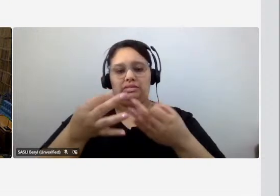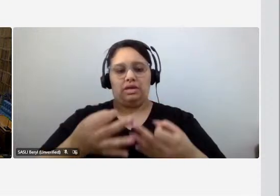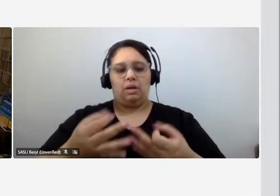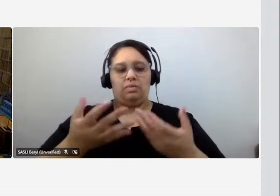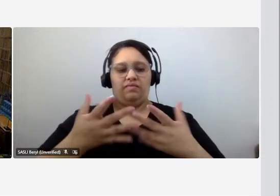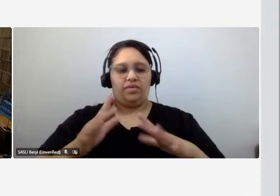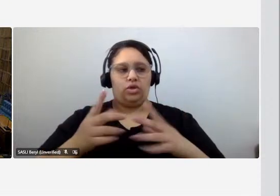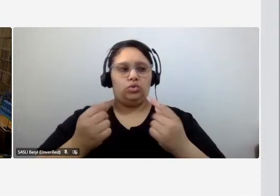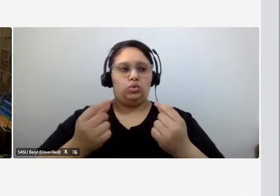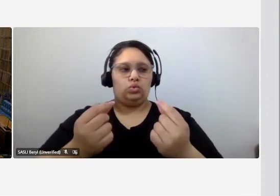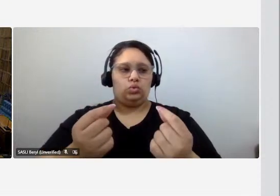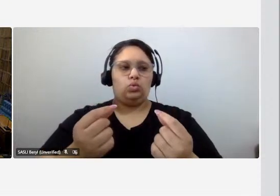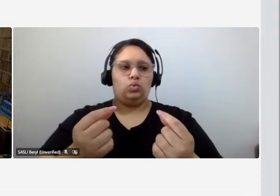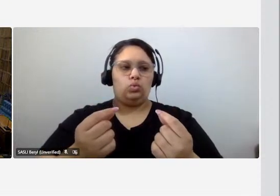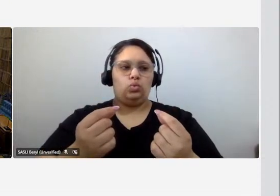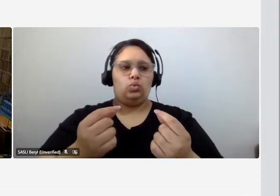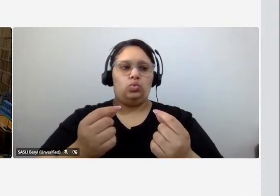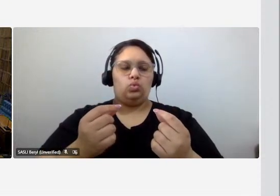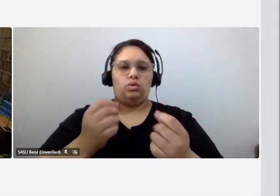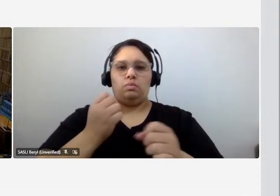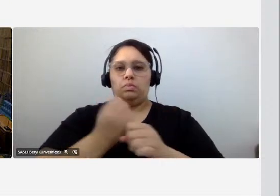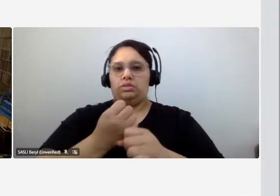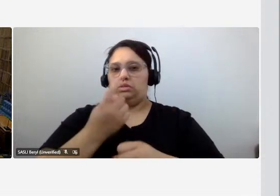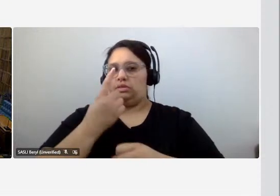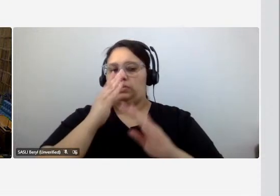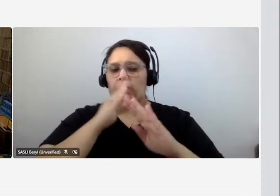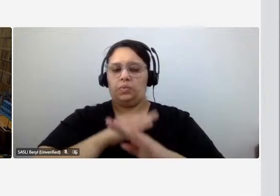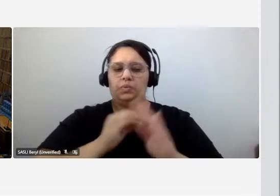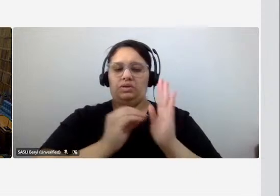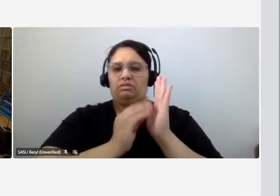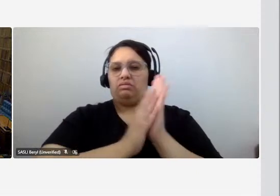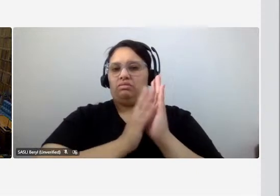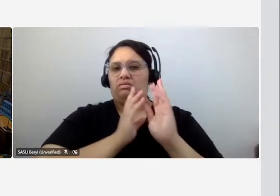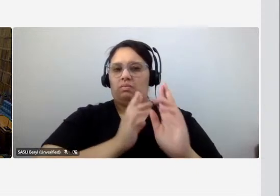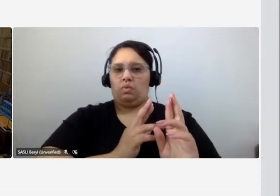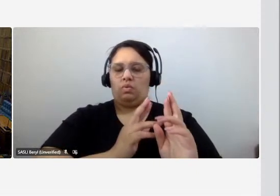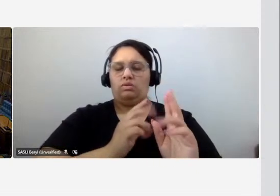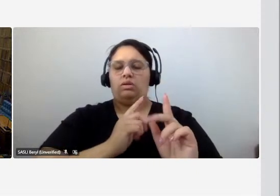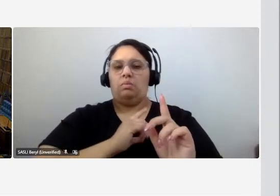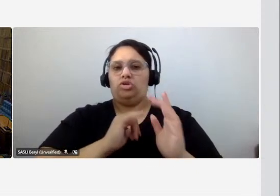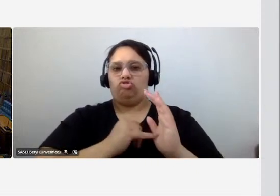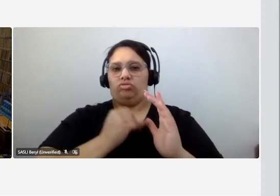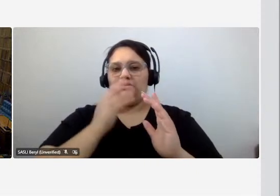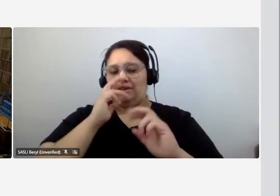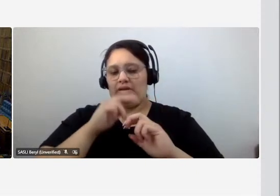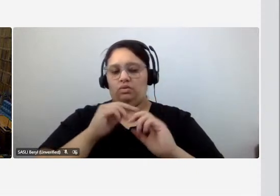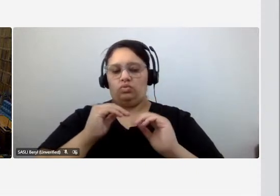done, there is no sense in the report. I felt that I must just elevate